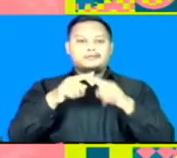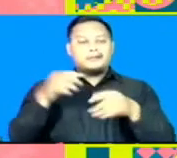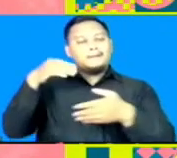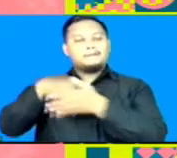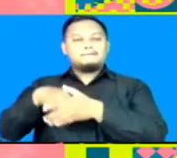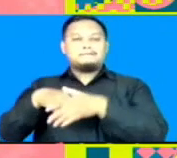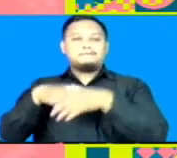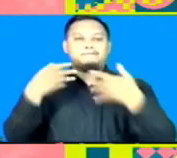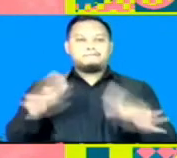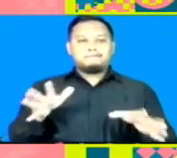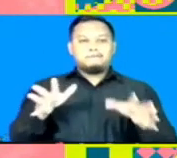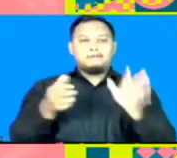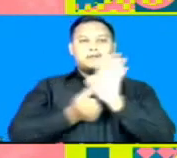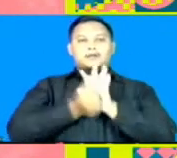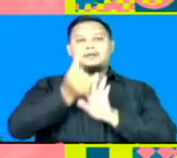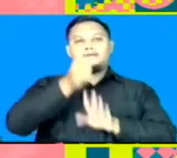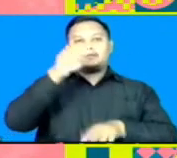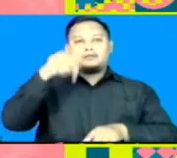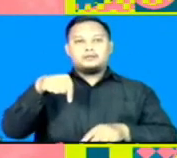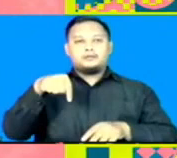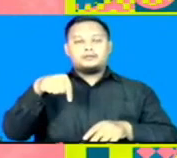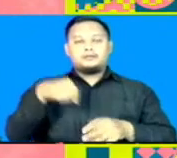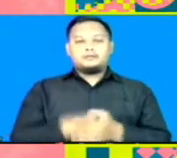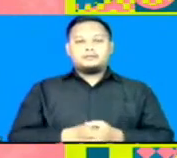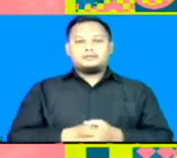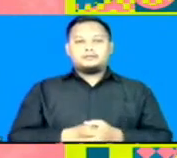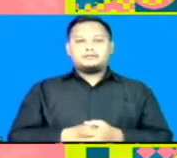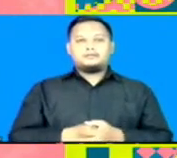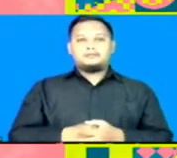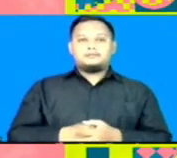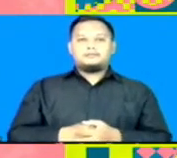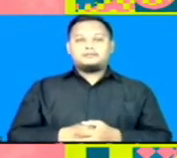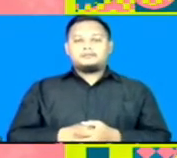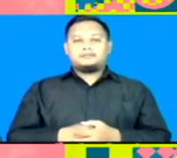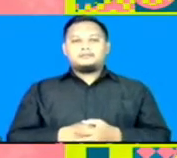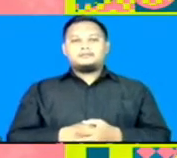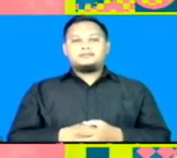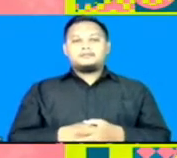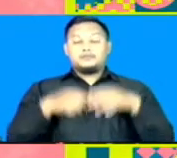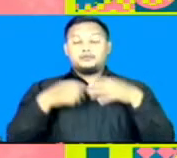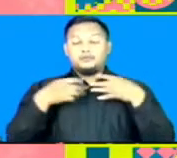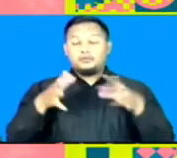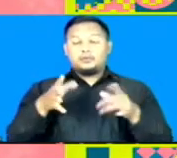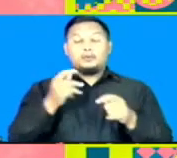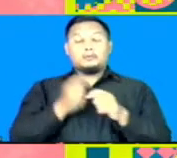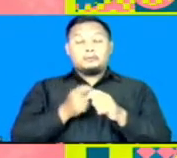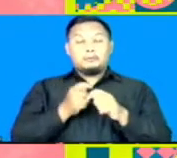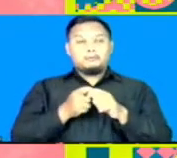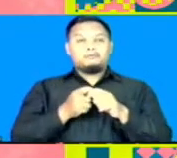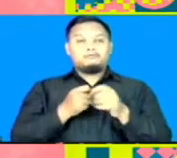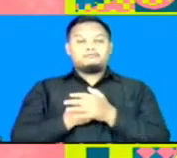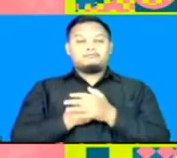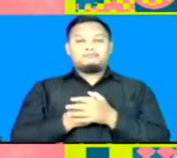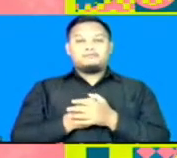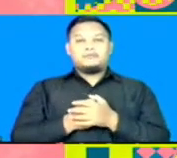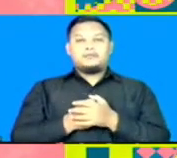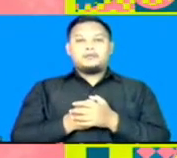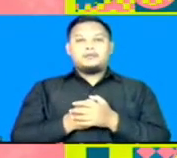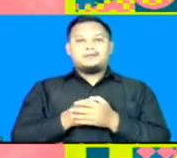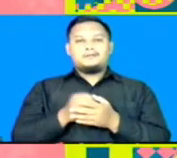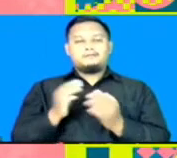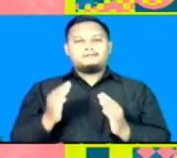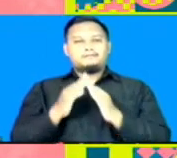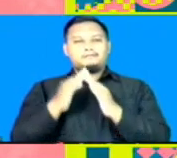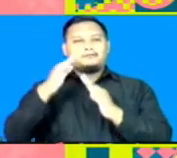this V20 Summit with the theme of values at the center. As the